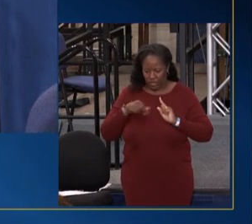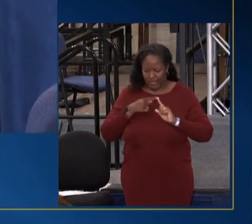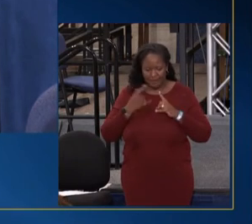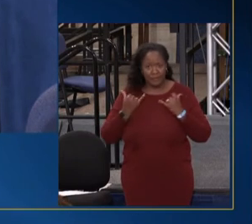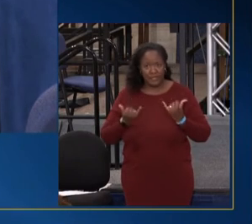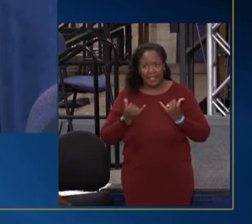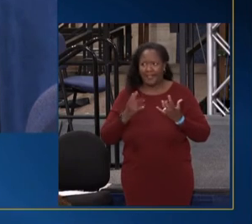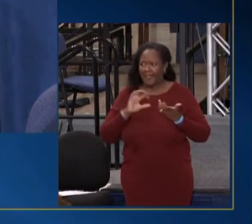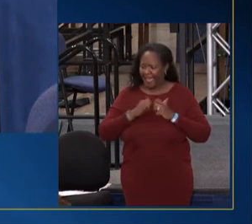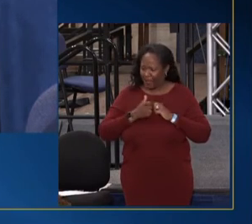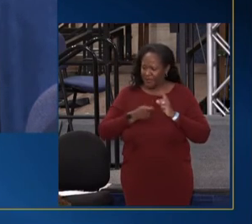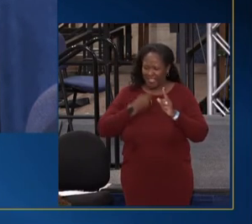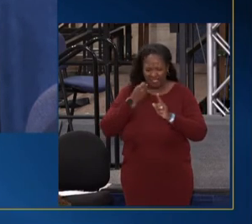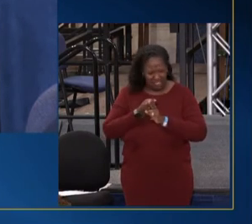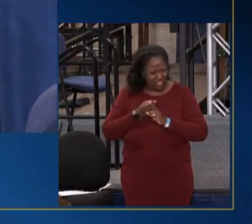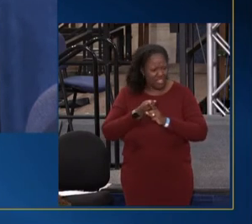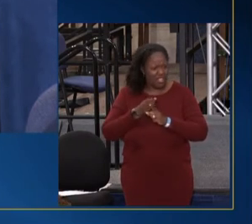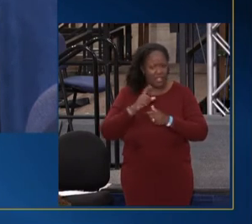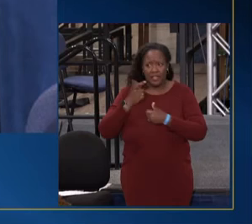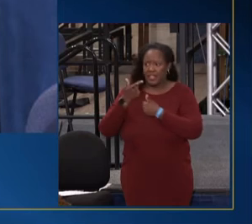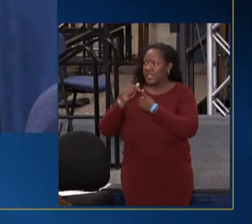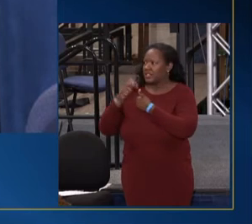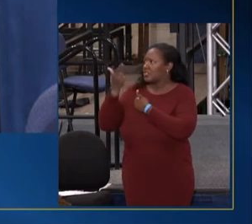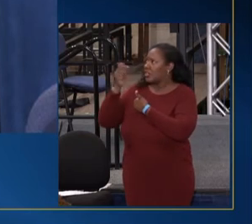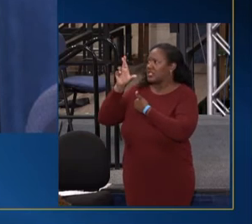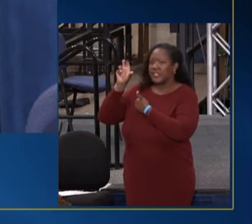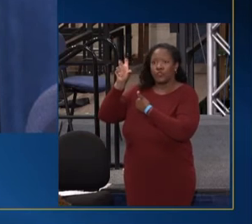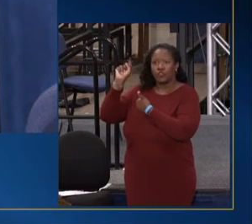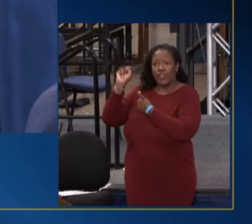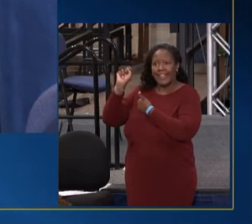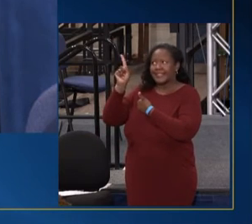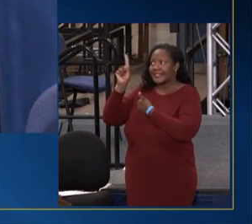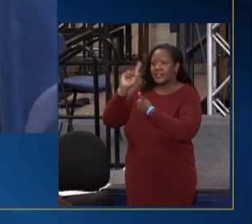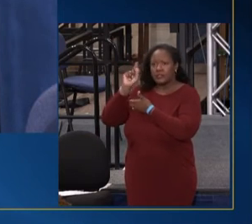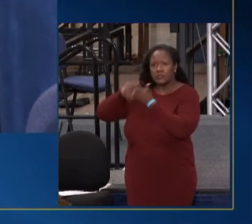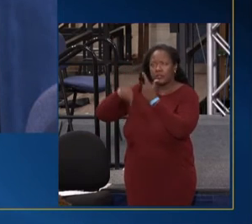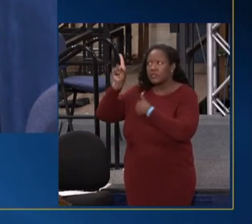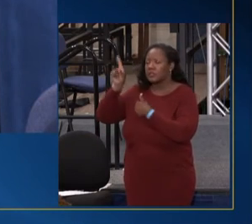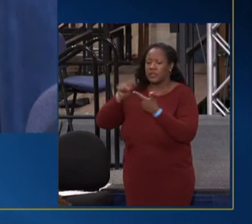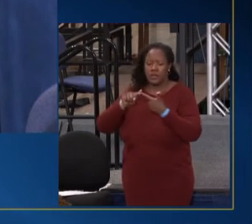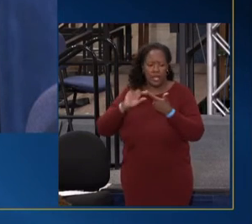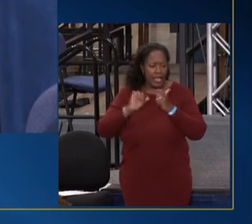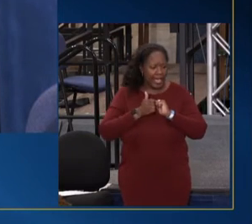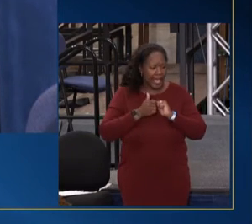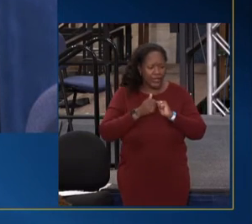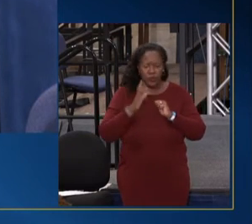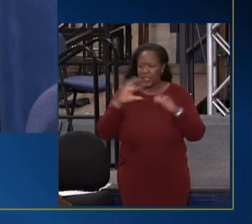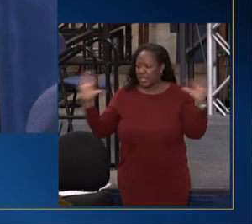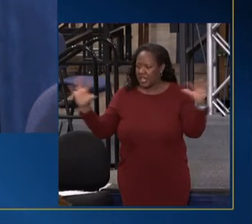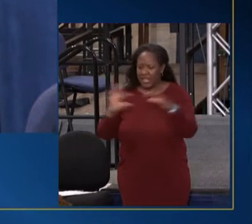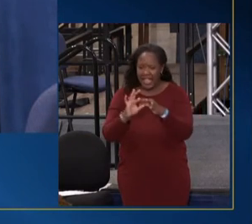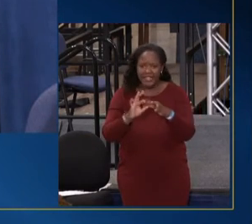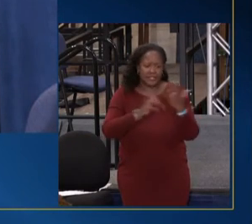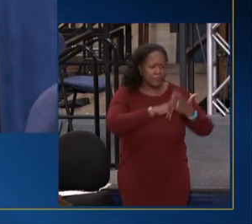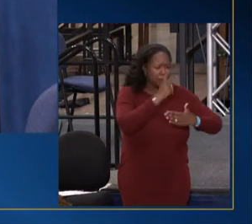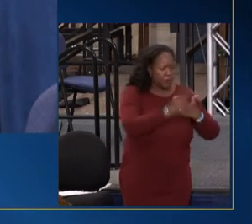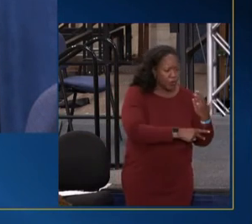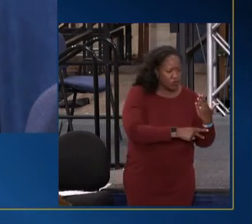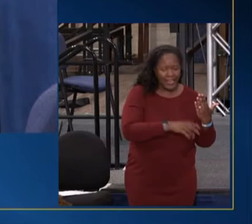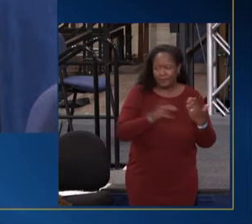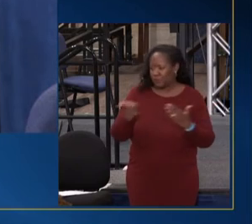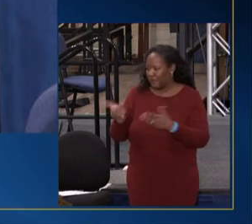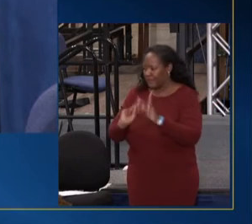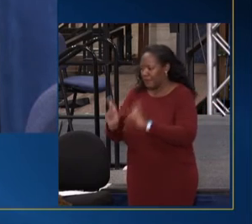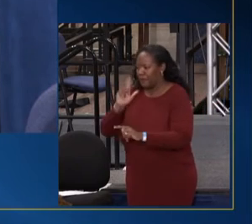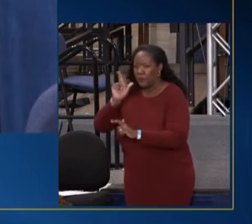making meaningful difference in how we do our grant making, making meaningful difference in how we build bridges between many of our programs on the ground